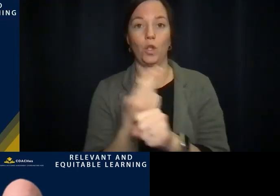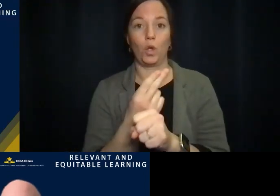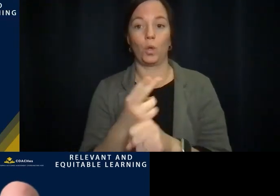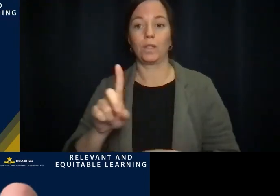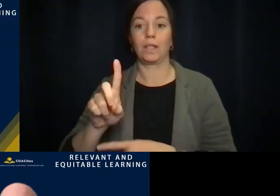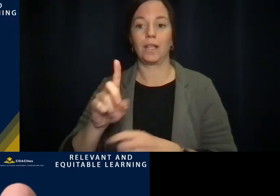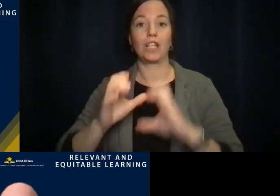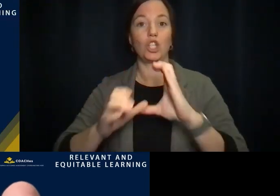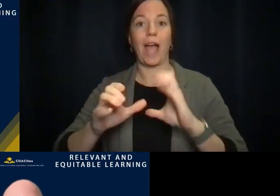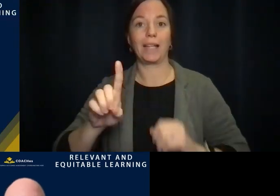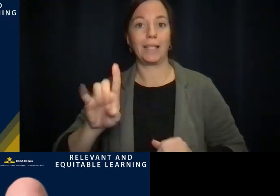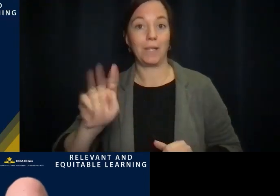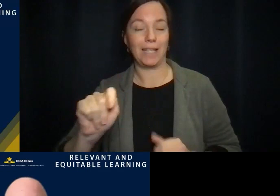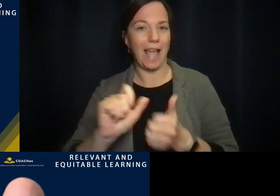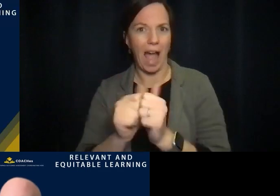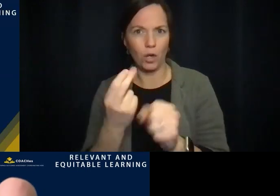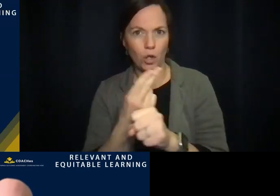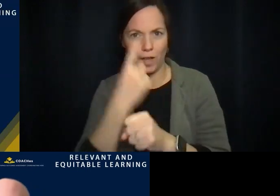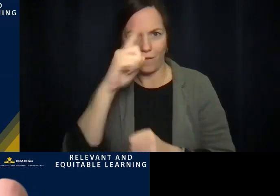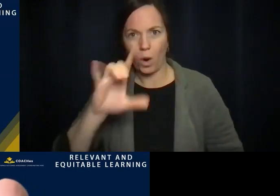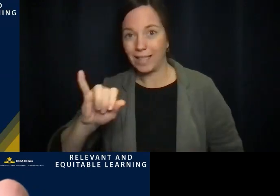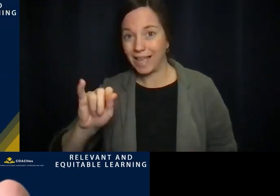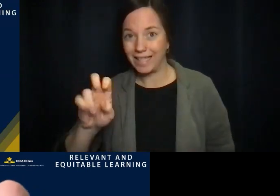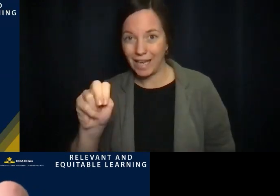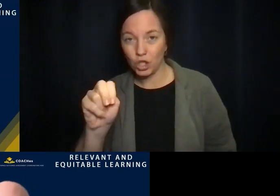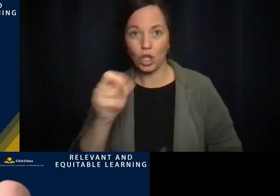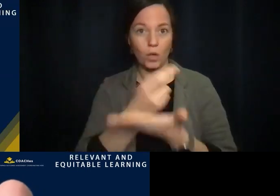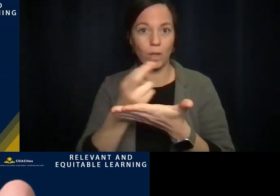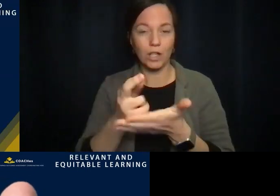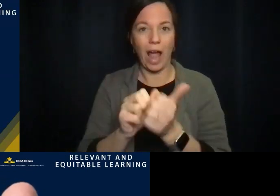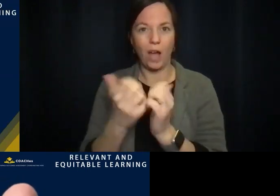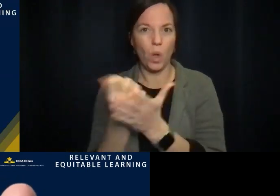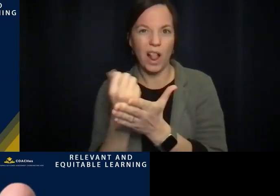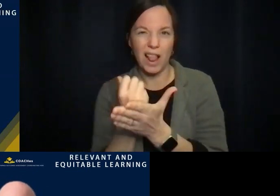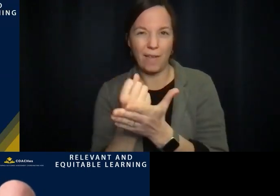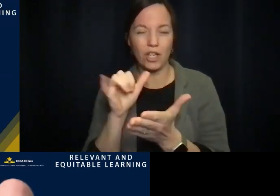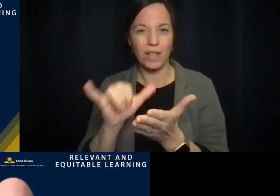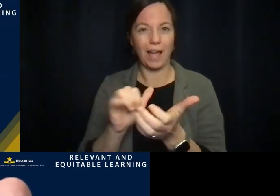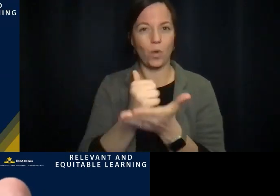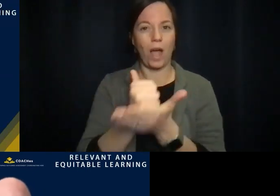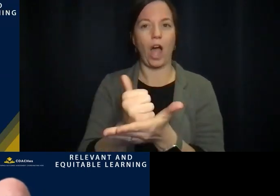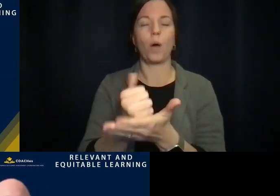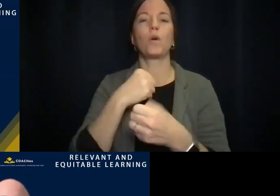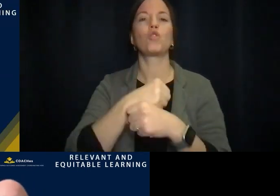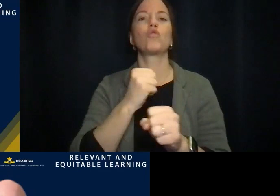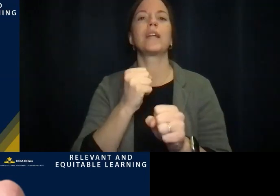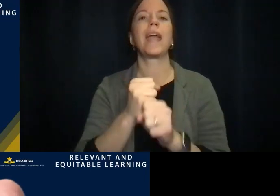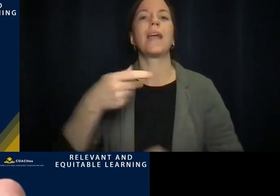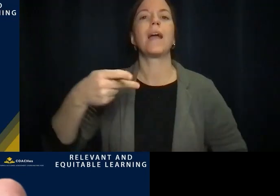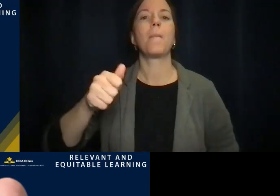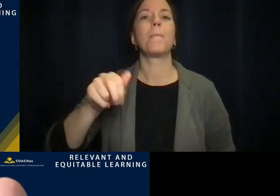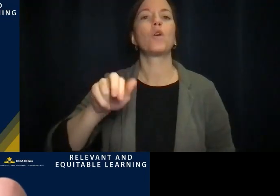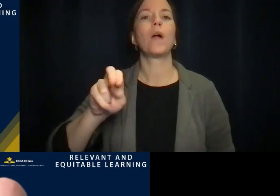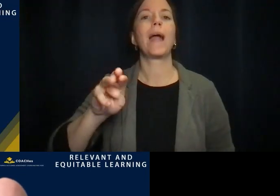and how would you use it either as a citation, as a resource, and how to leverage that and help try to create parameters. And so we're at the